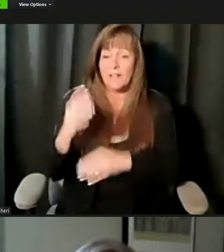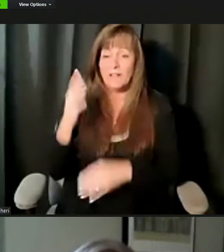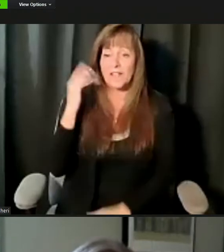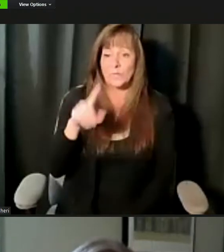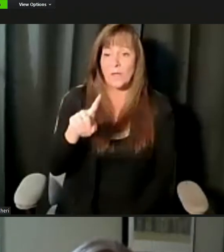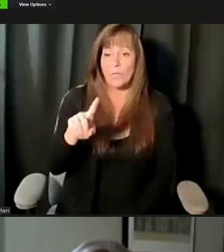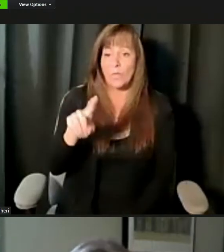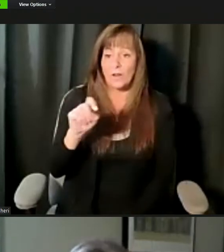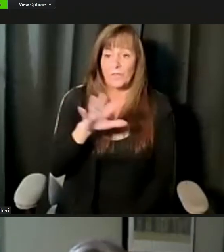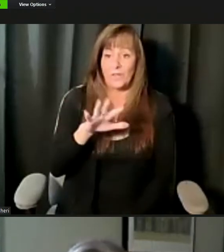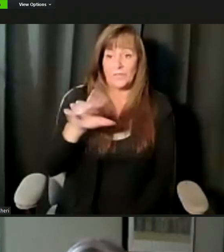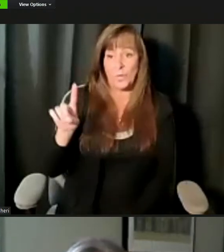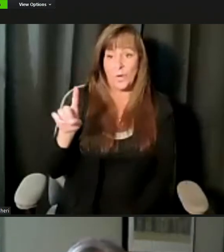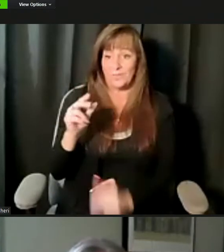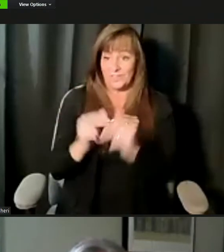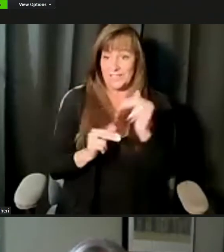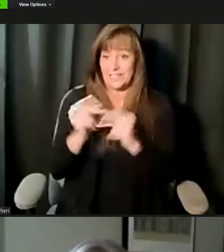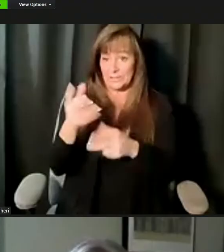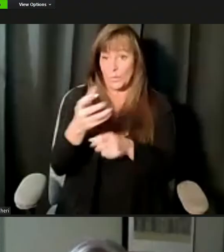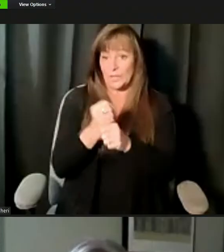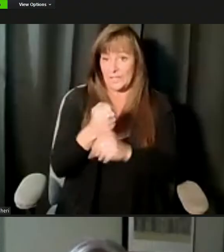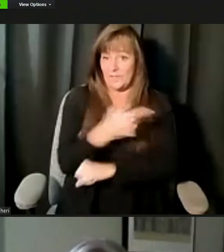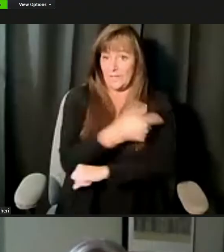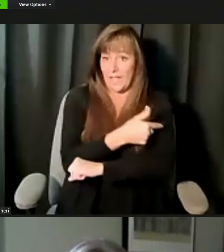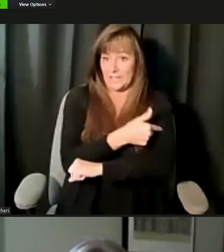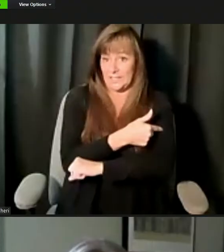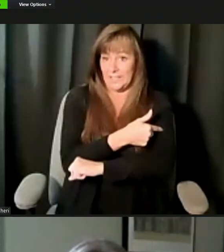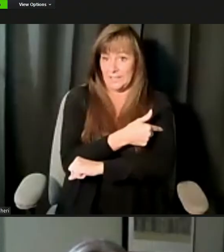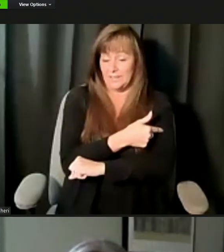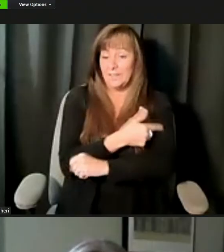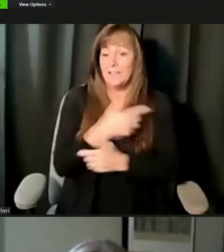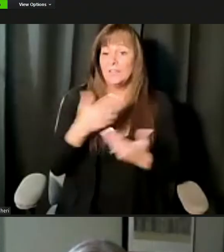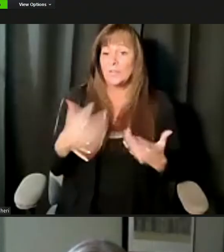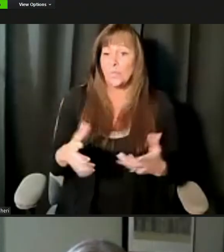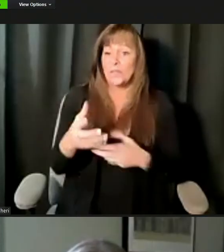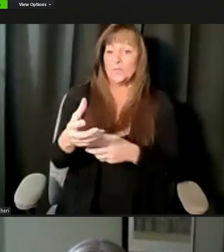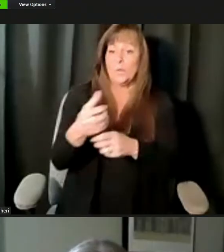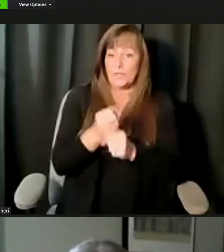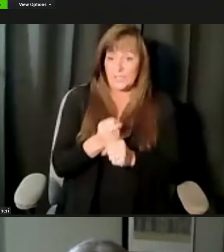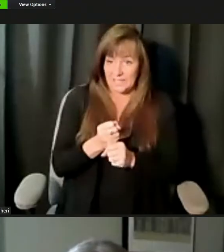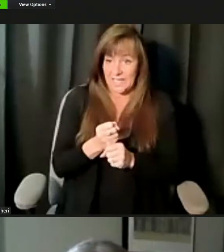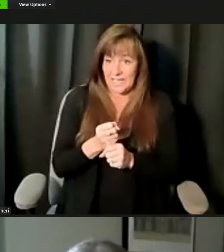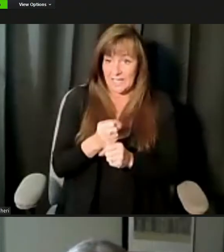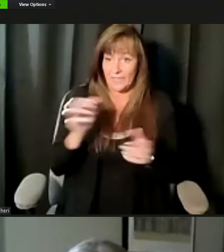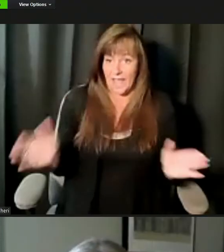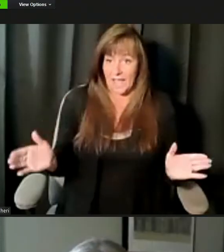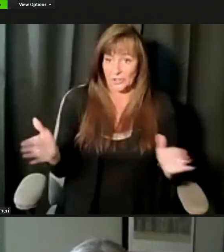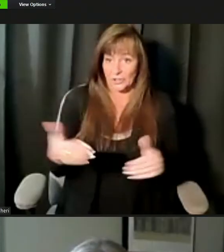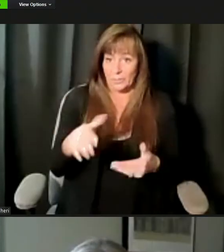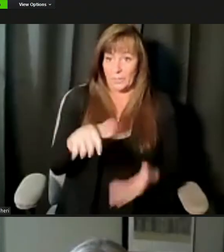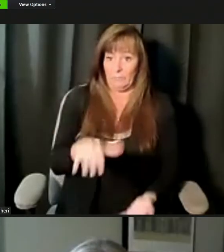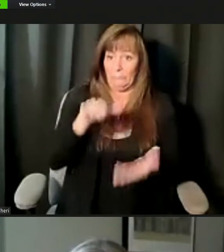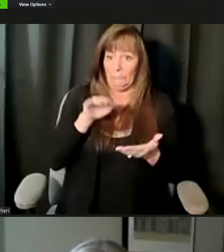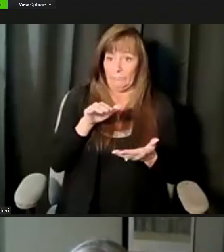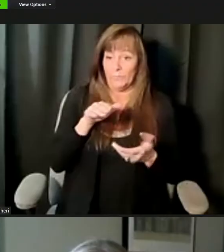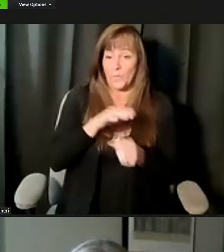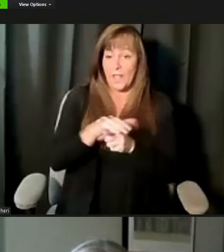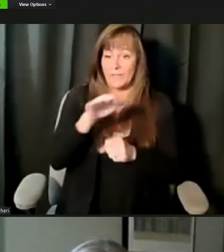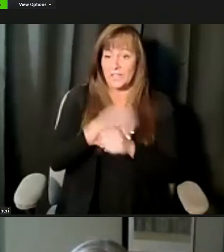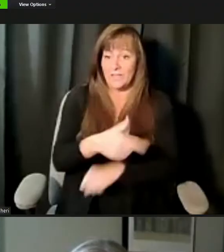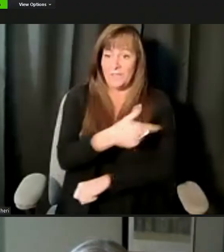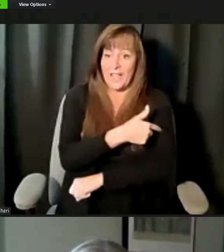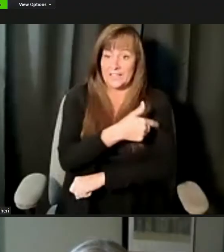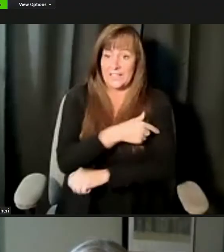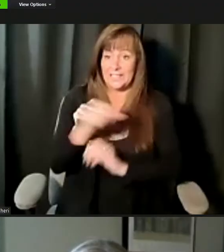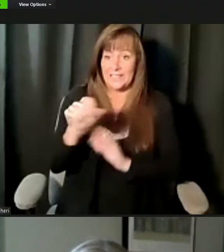receiving that vaccine. And that makes it, once we receive the shipment, we have enough vaccine in the state